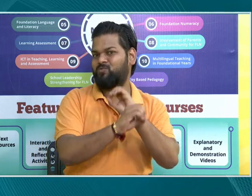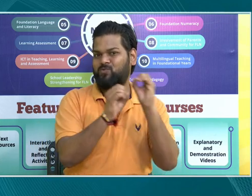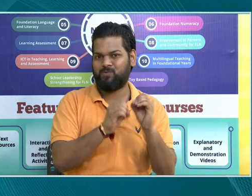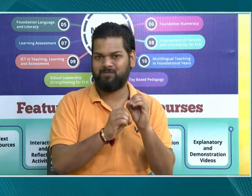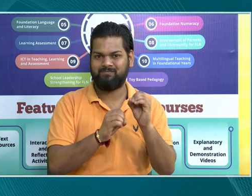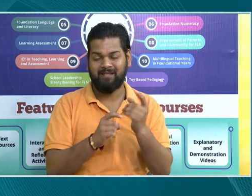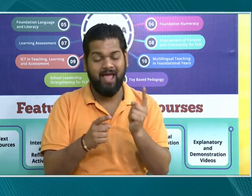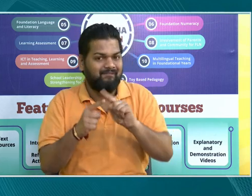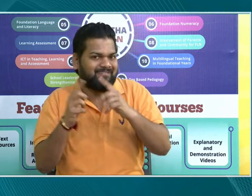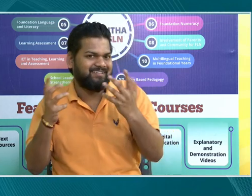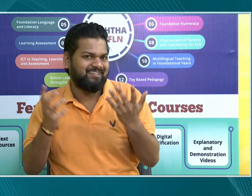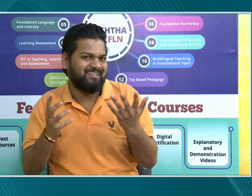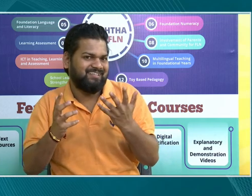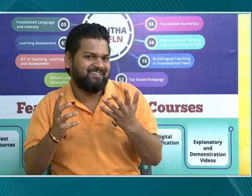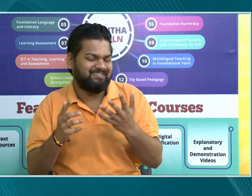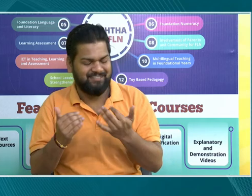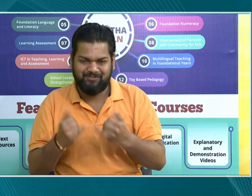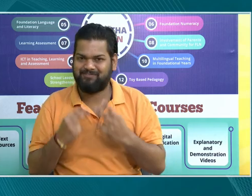to this man. Okay.